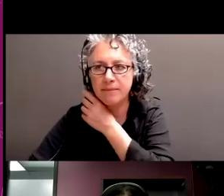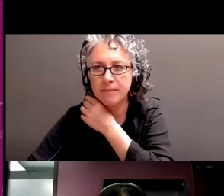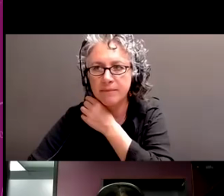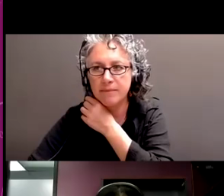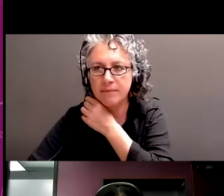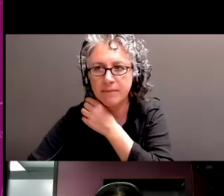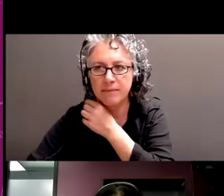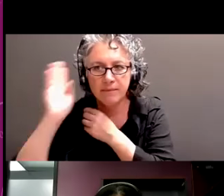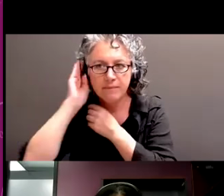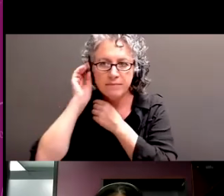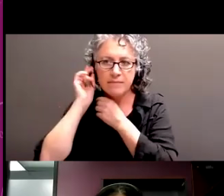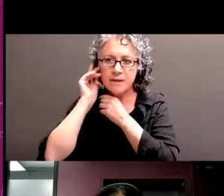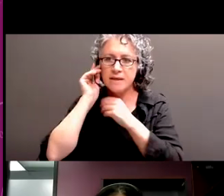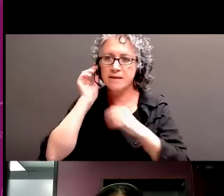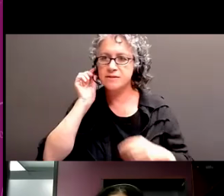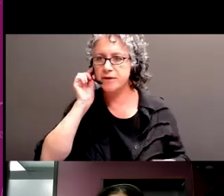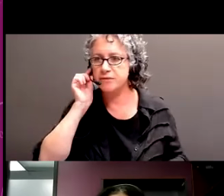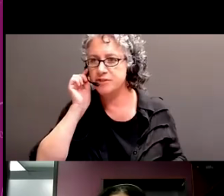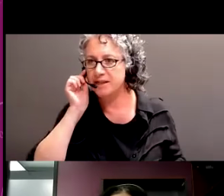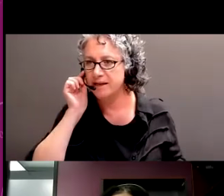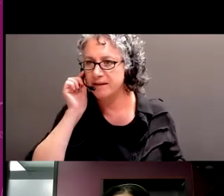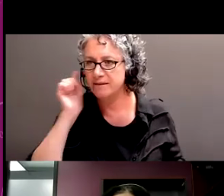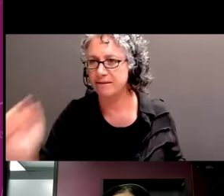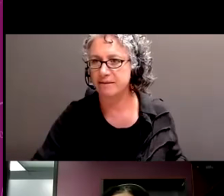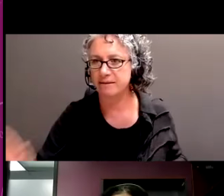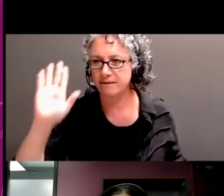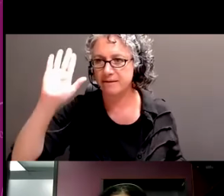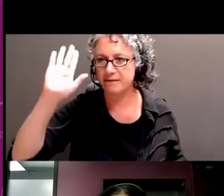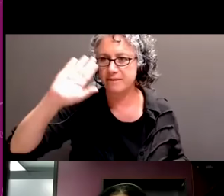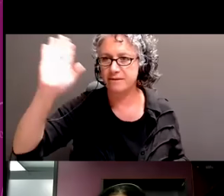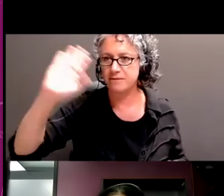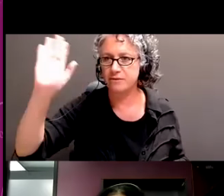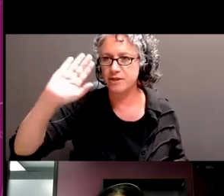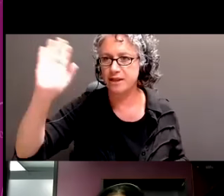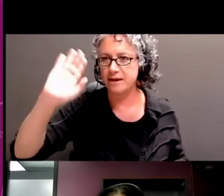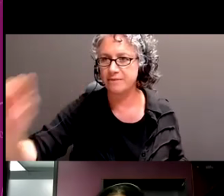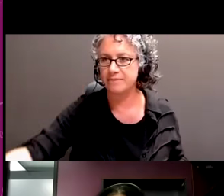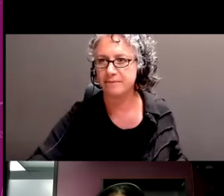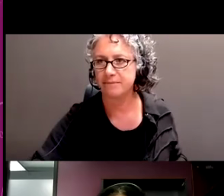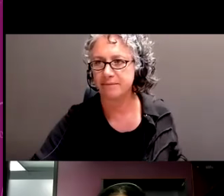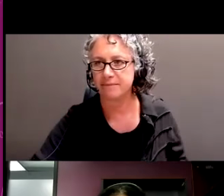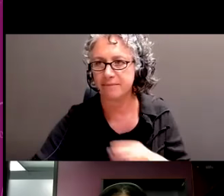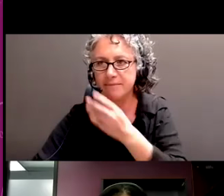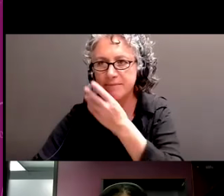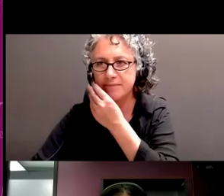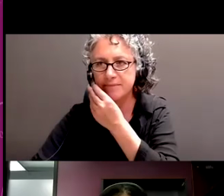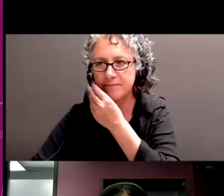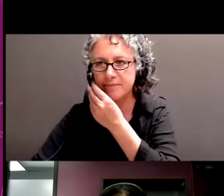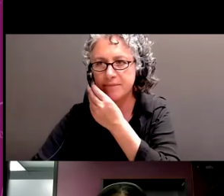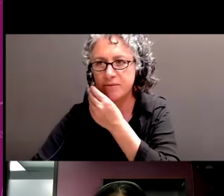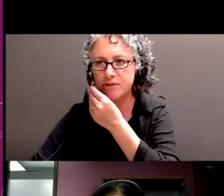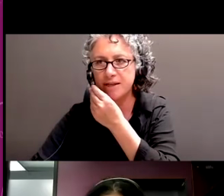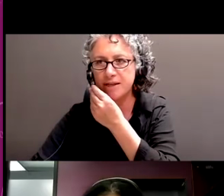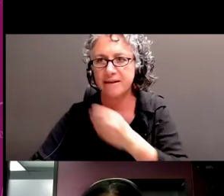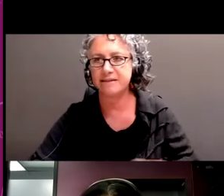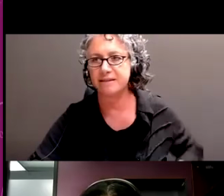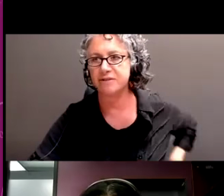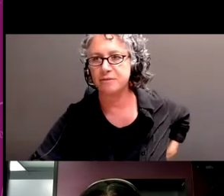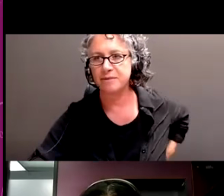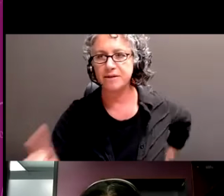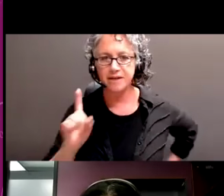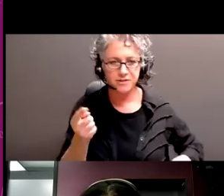divorce certificates, etc. And having a hidden emergency bag ready that if they need to leave quickly, that they can do so. Rochella,